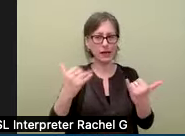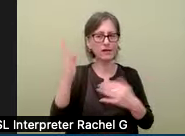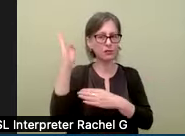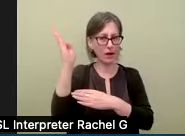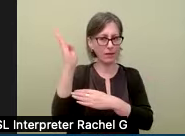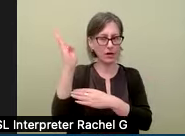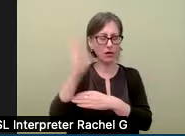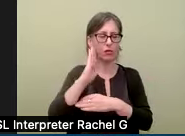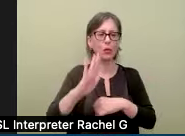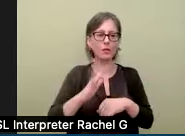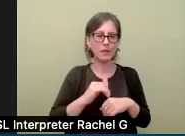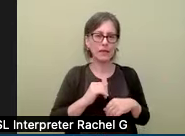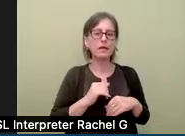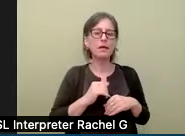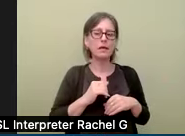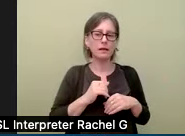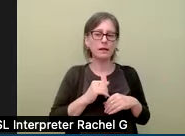will be